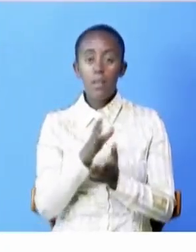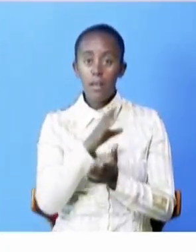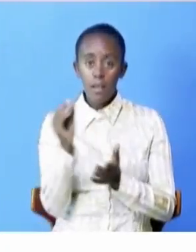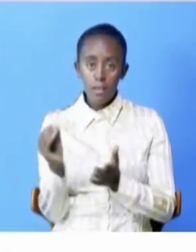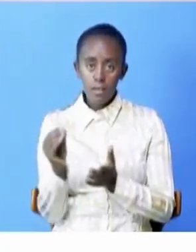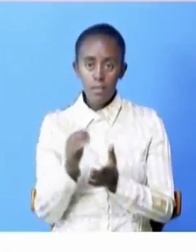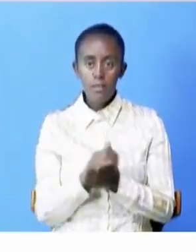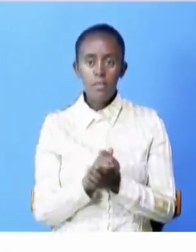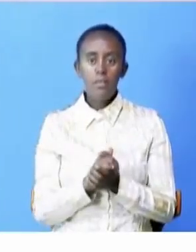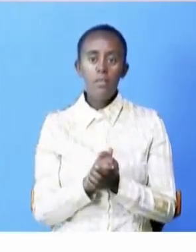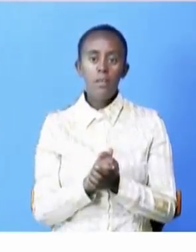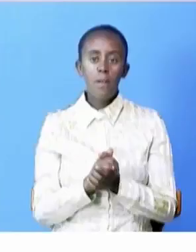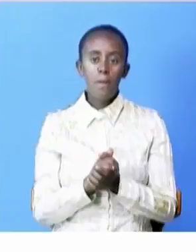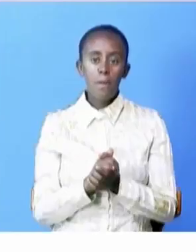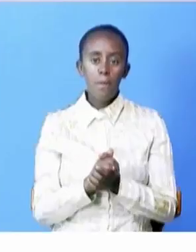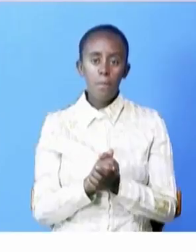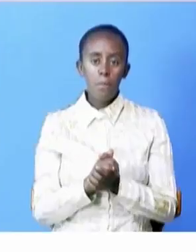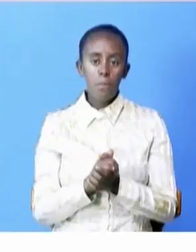and